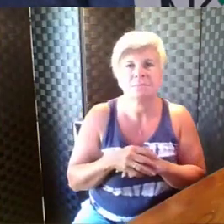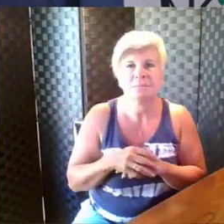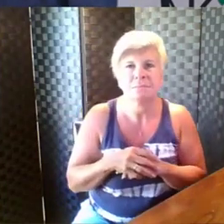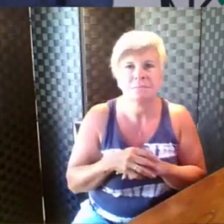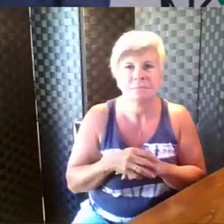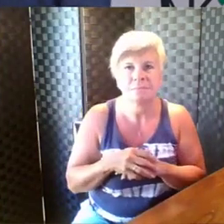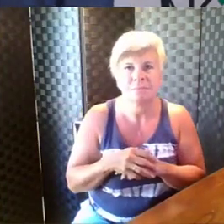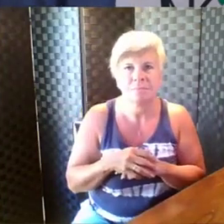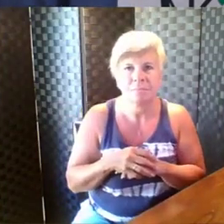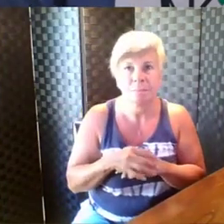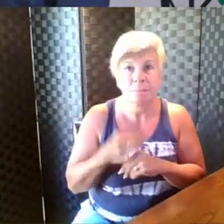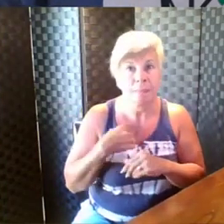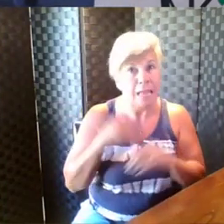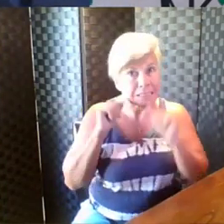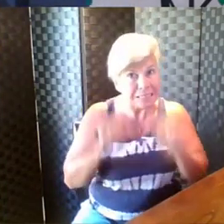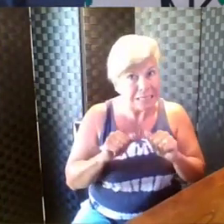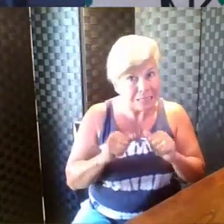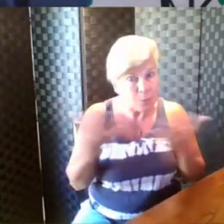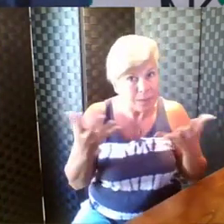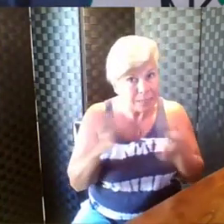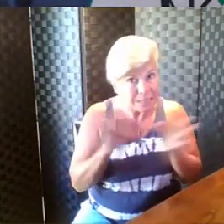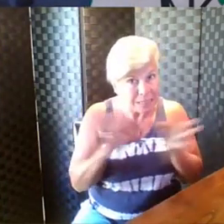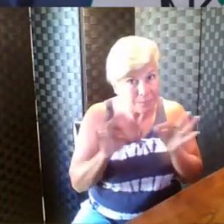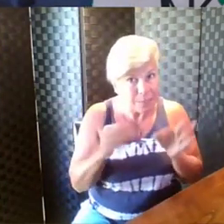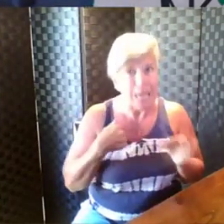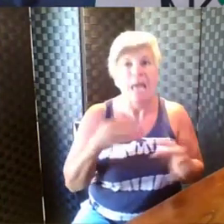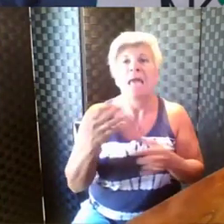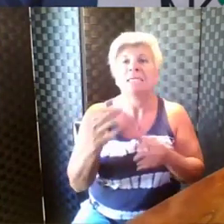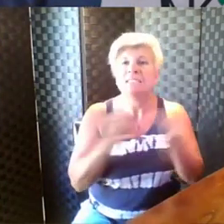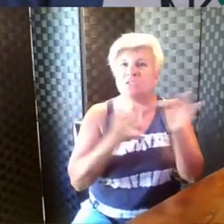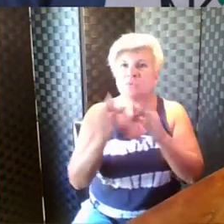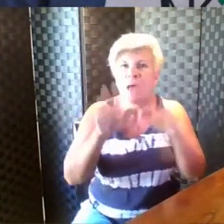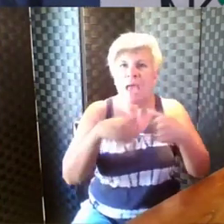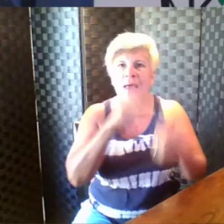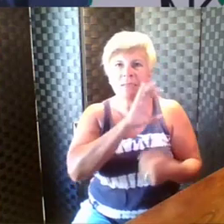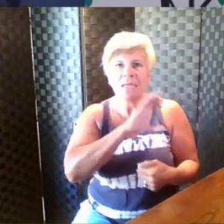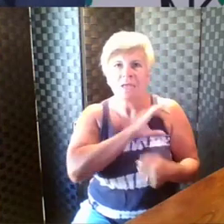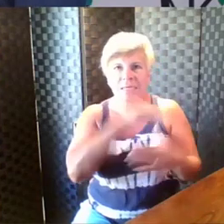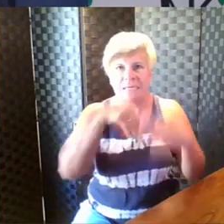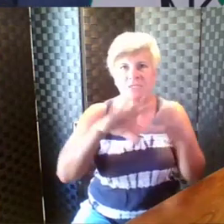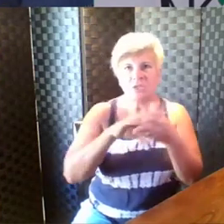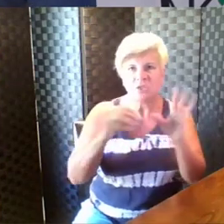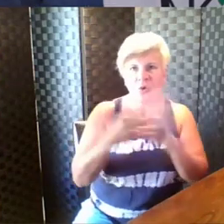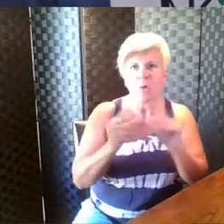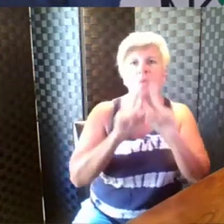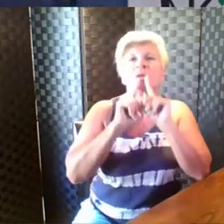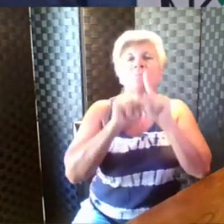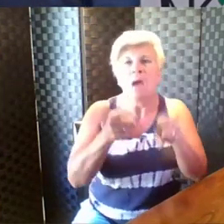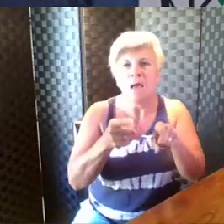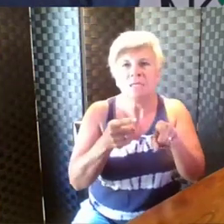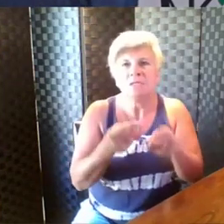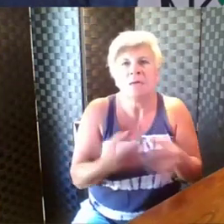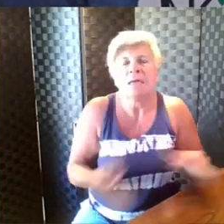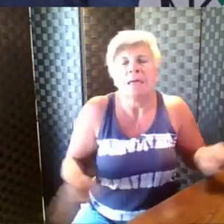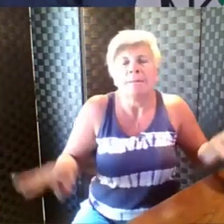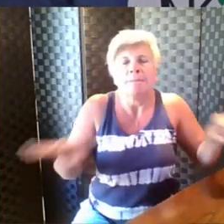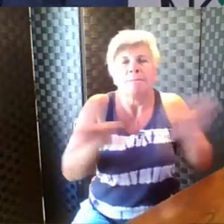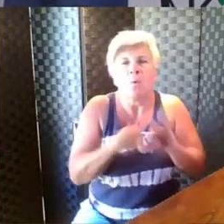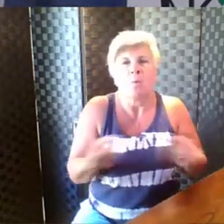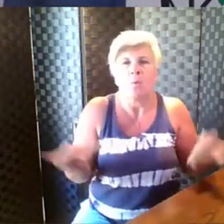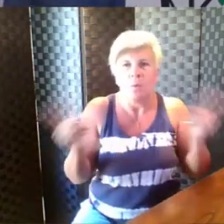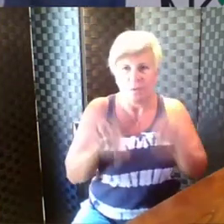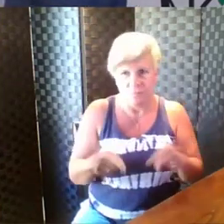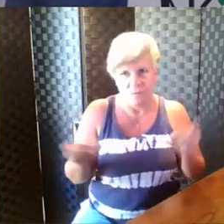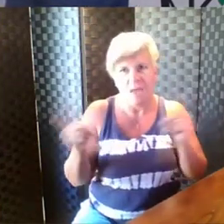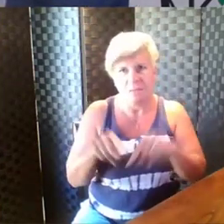Our I can statement today is, I can describe how characters in a story respond to major